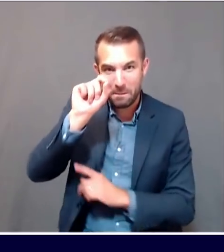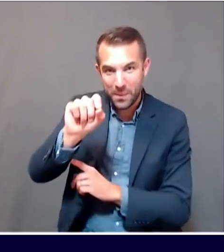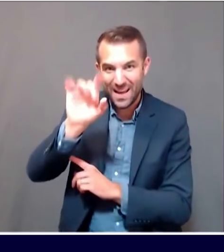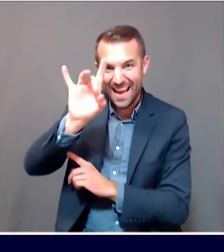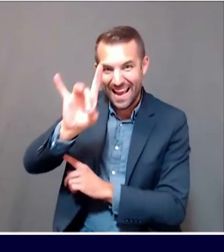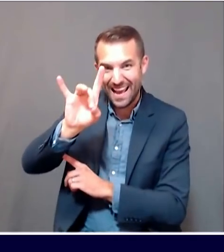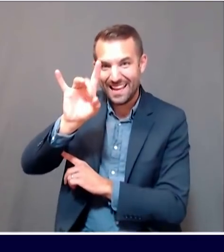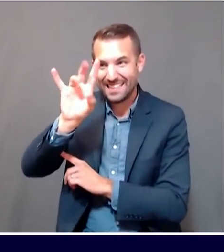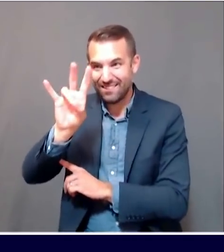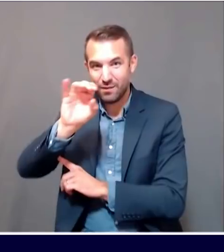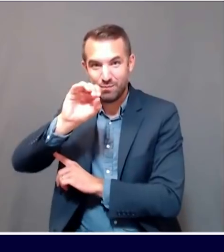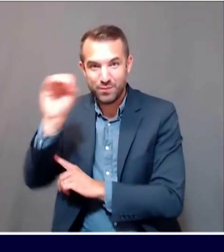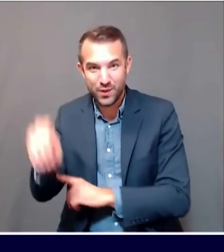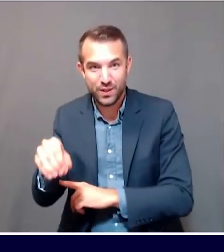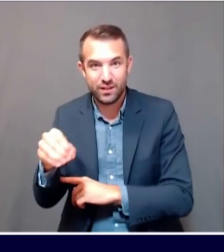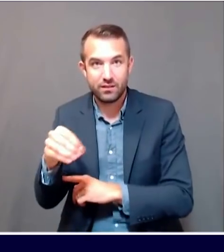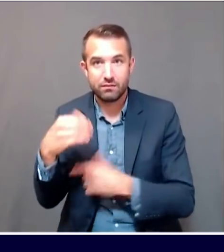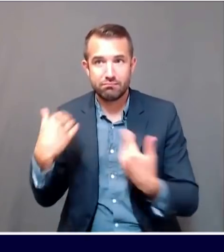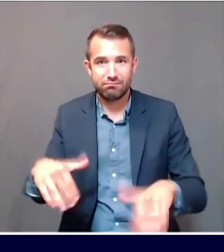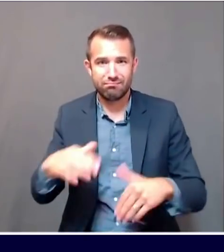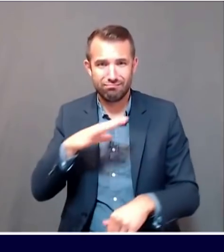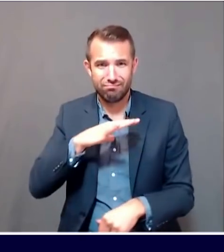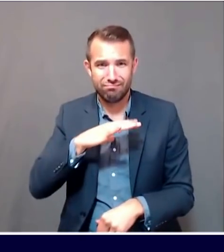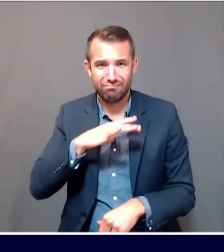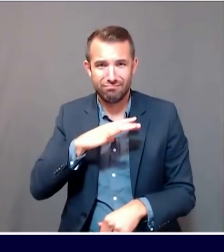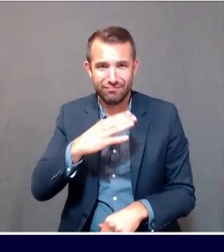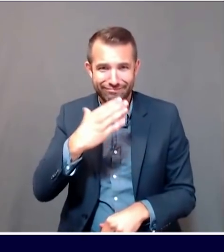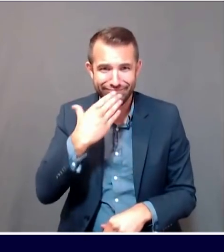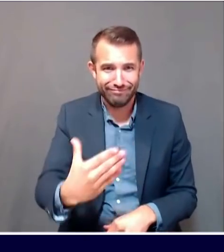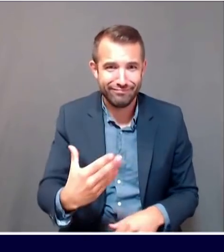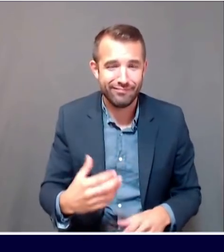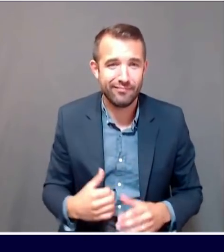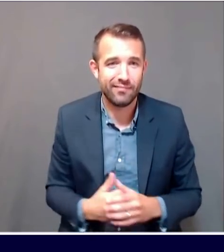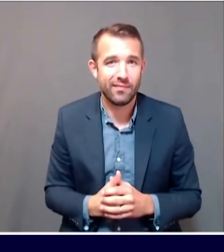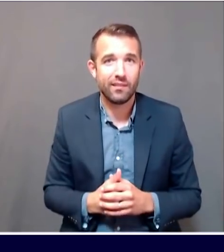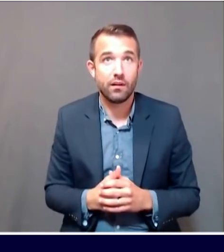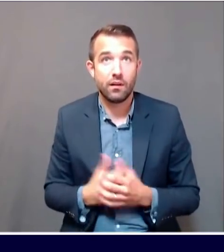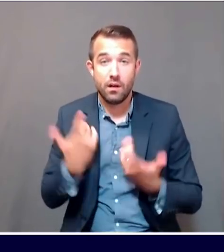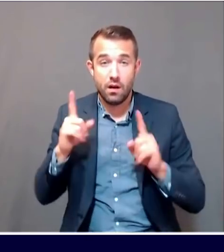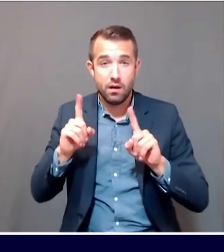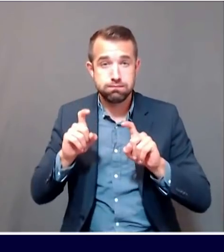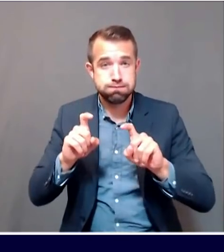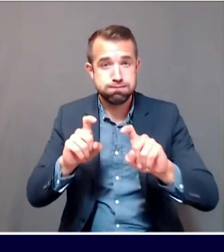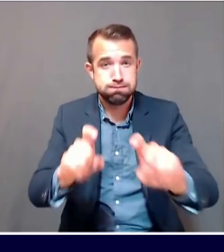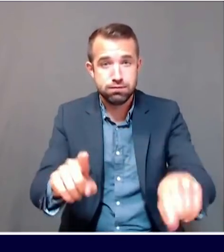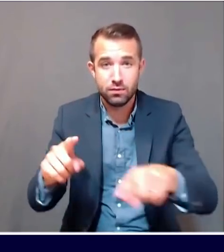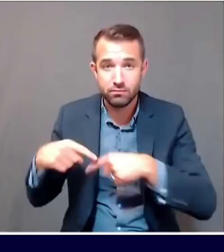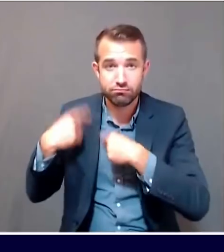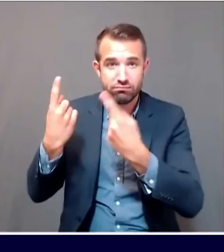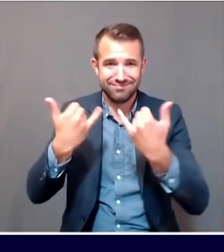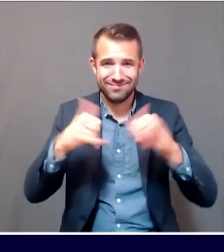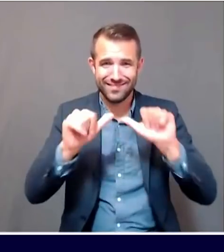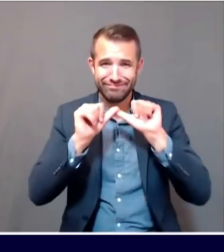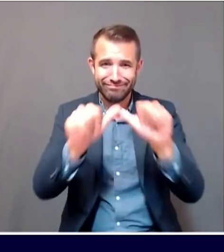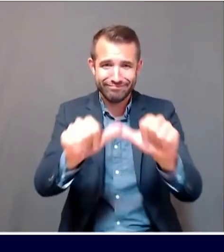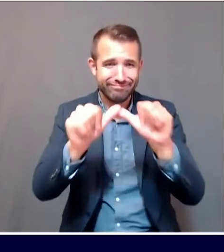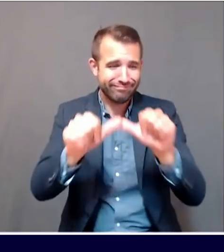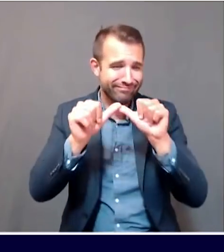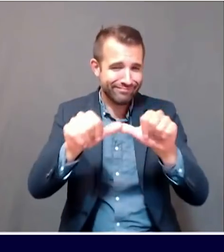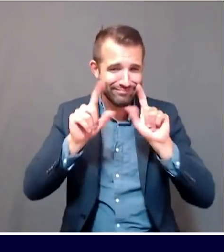0.87% right now. Testing volume in Maine has remained steady at approximately